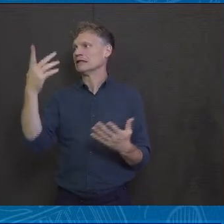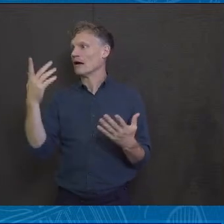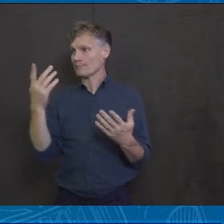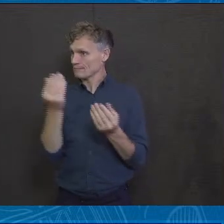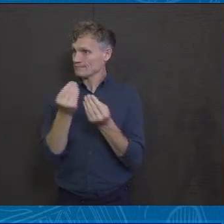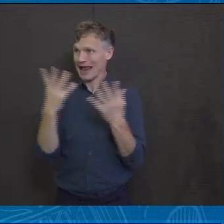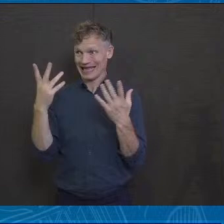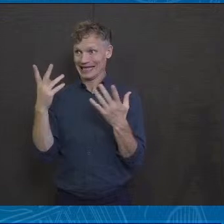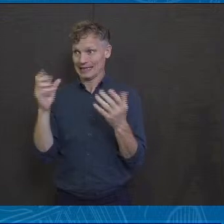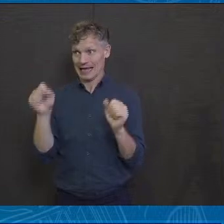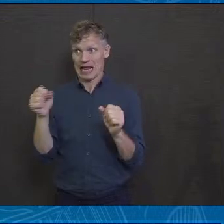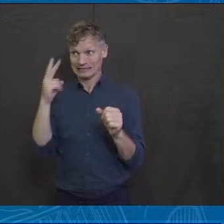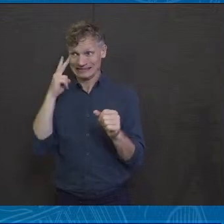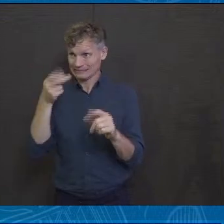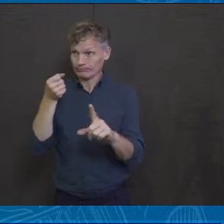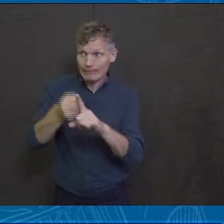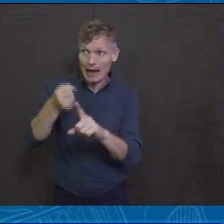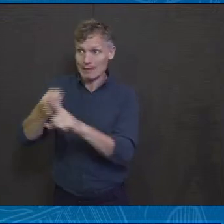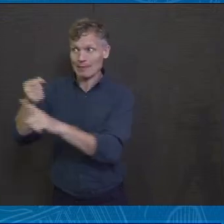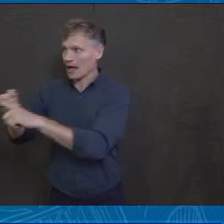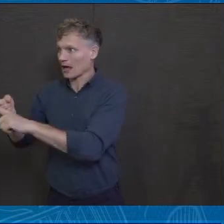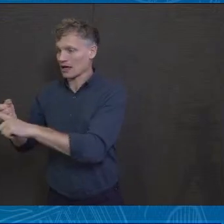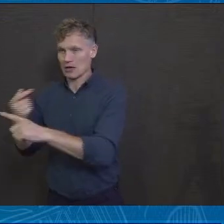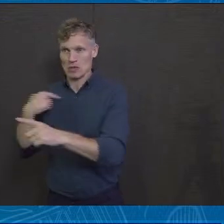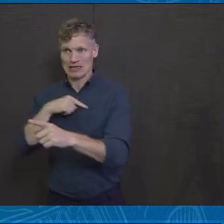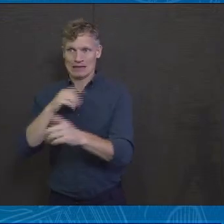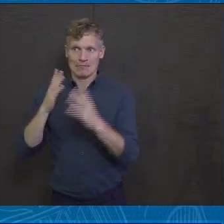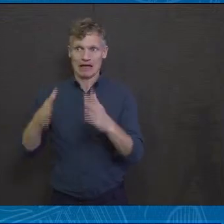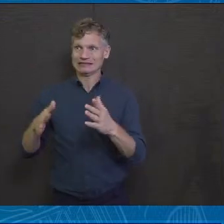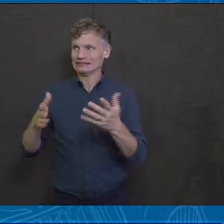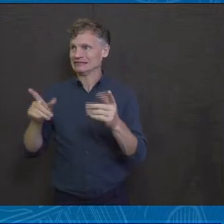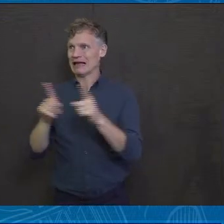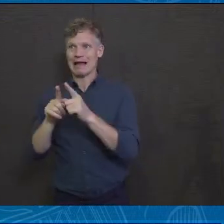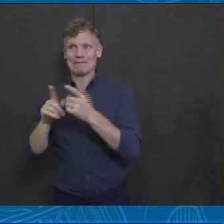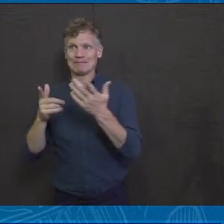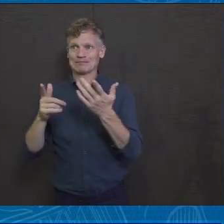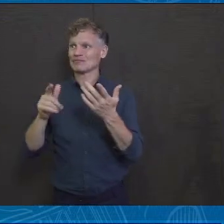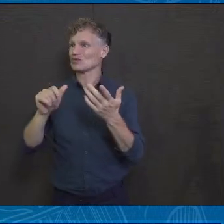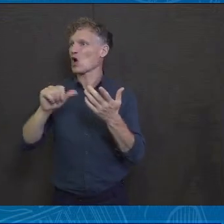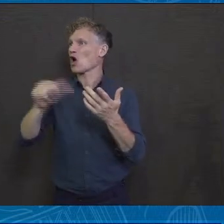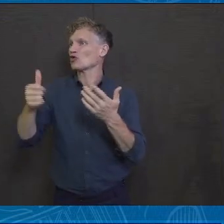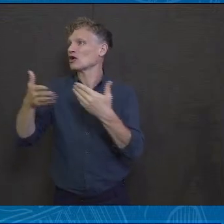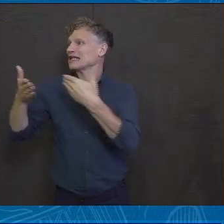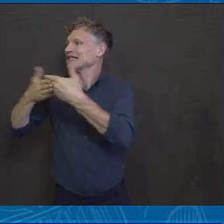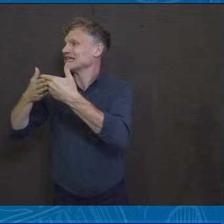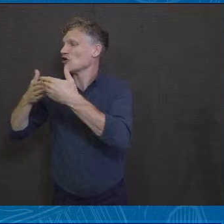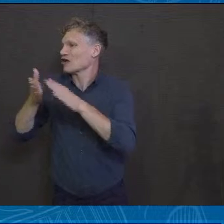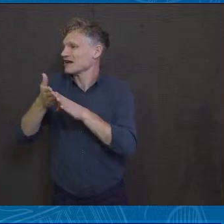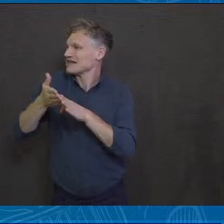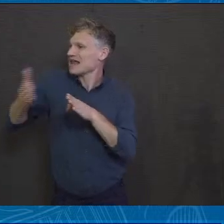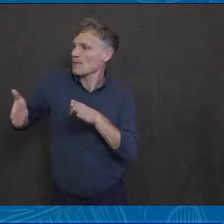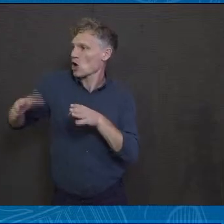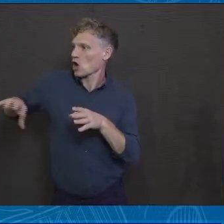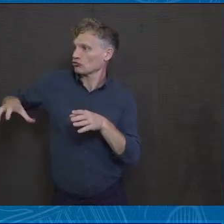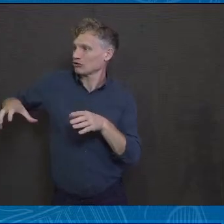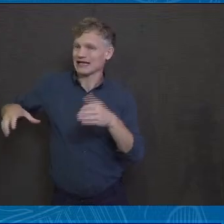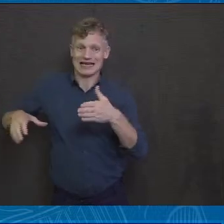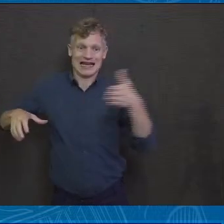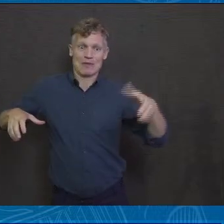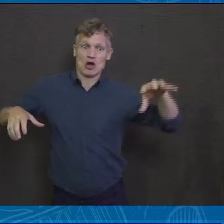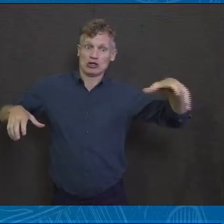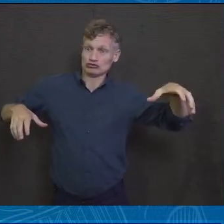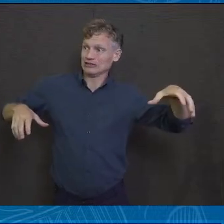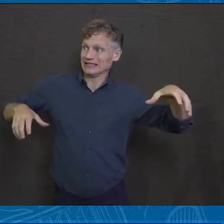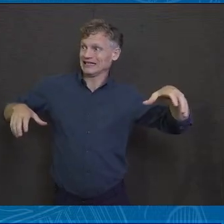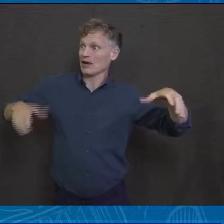have to share the data with other country nearby us, for neighboring country, that they know